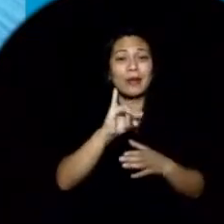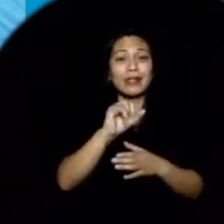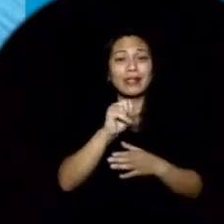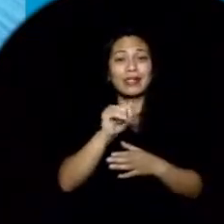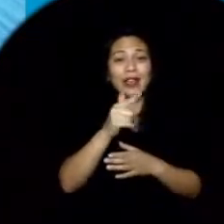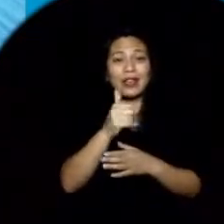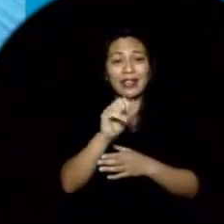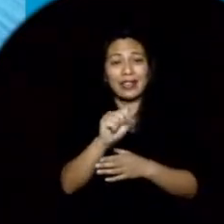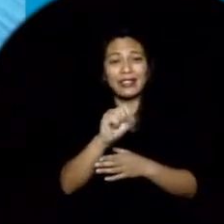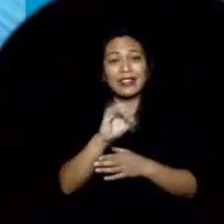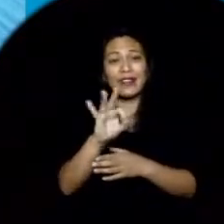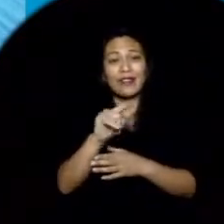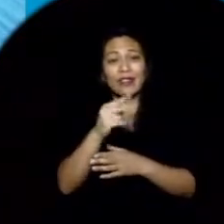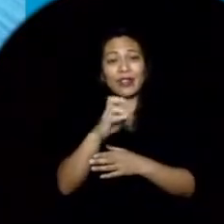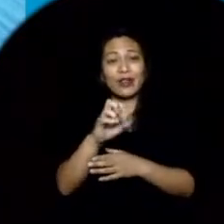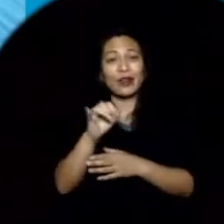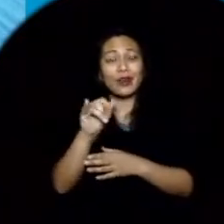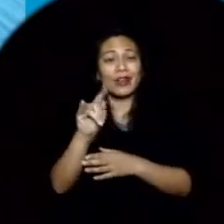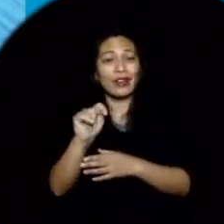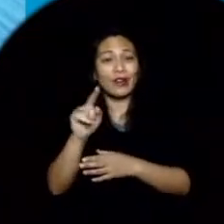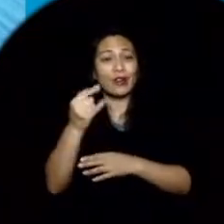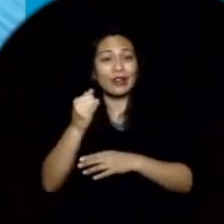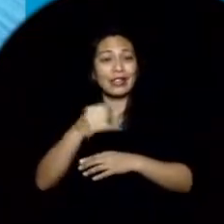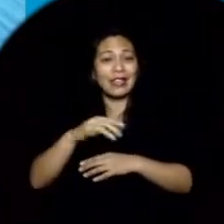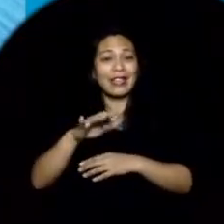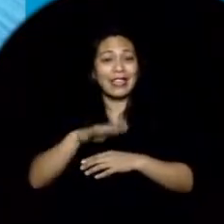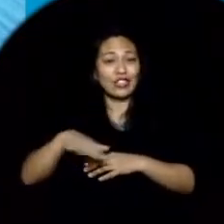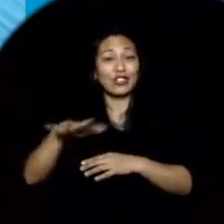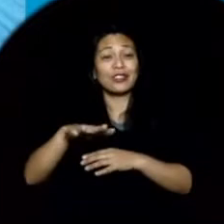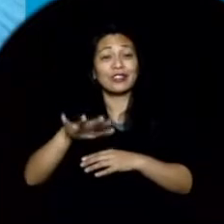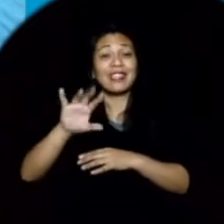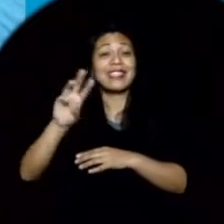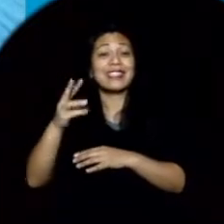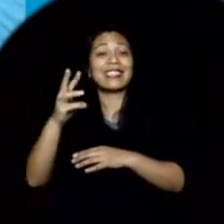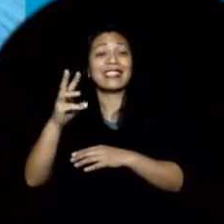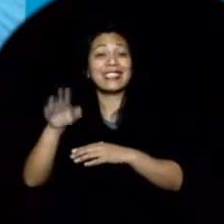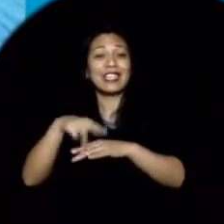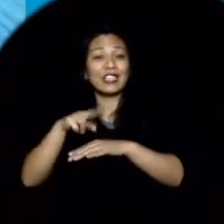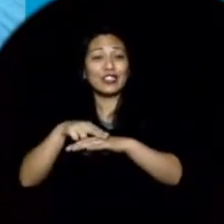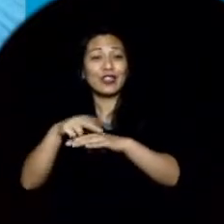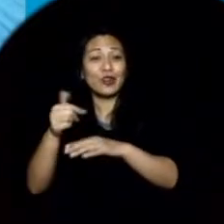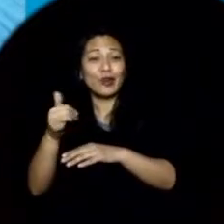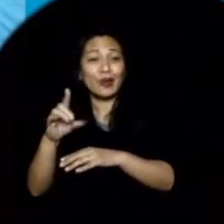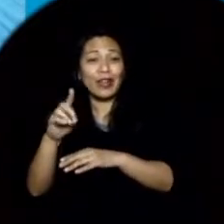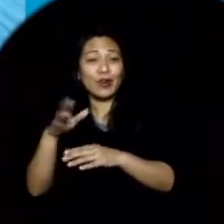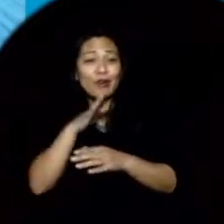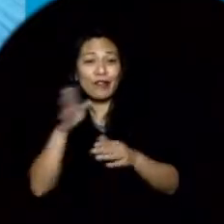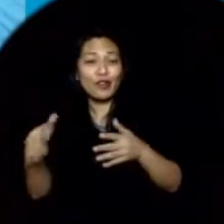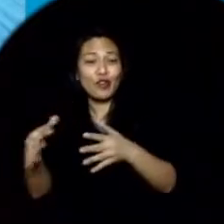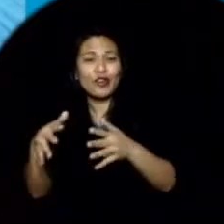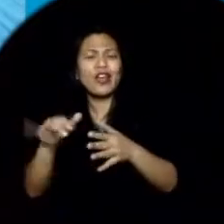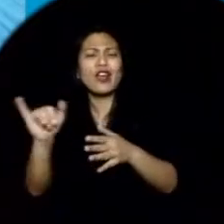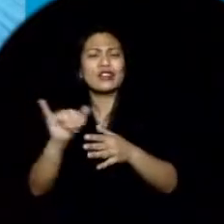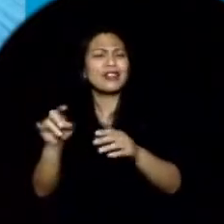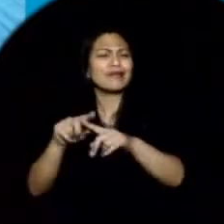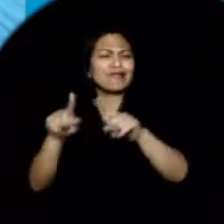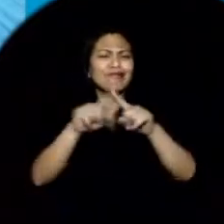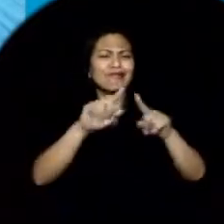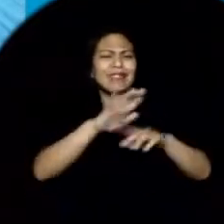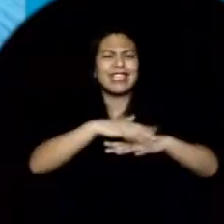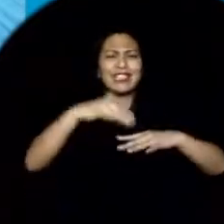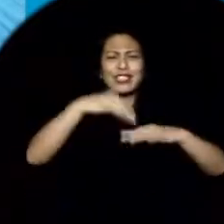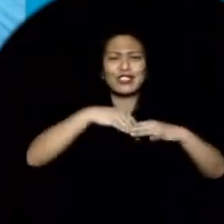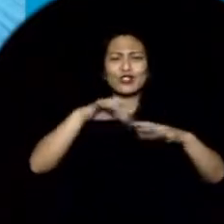First Nation, the Six Nations of the Grand River, and to many other Indigenous people from across Turtle Island. We recognize